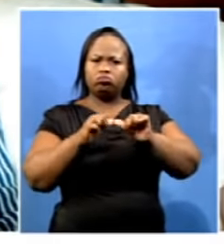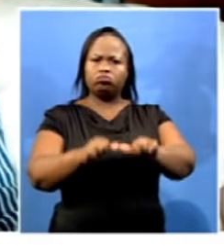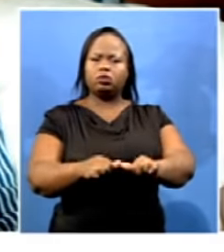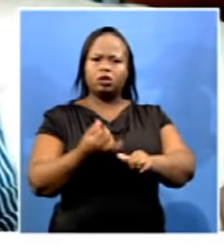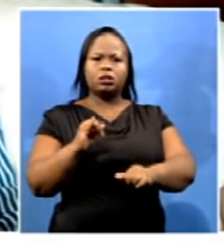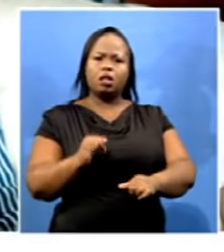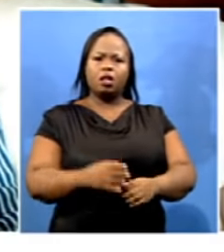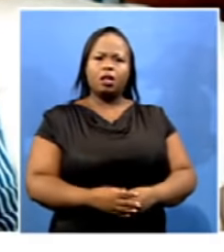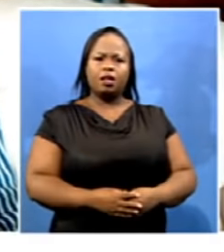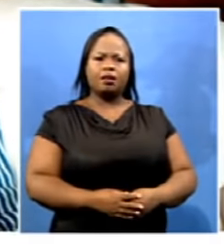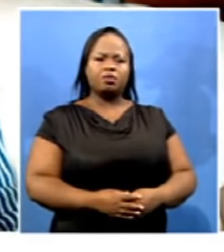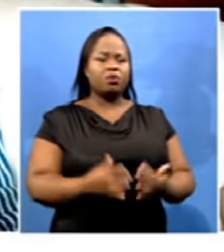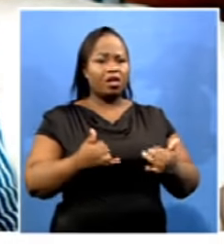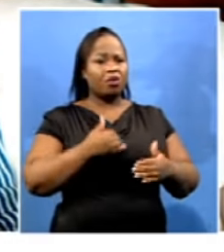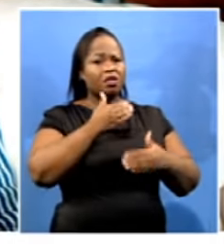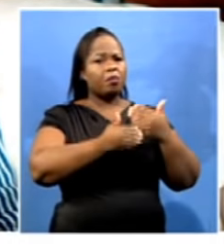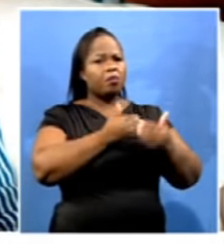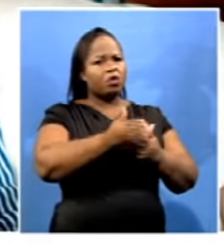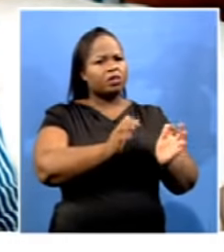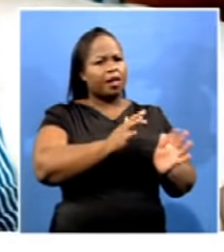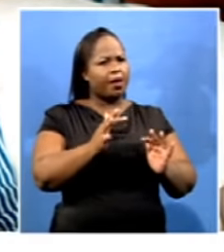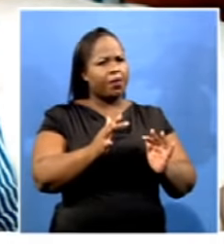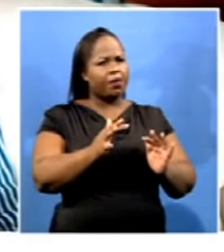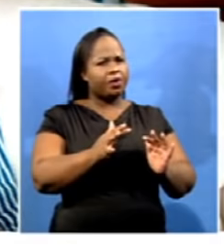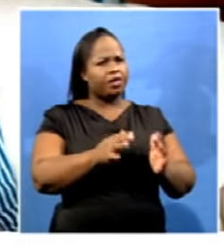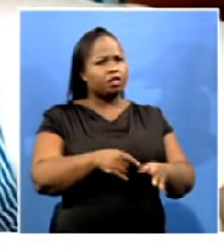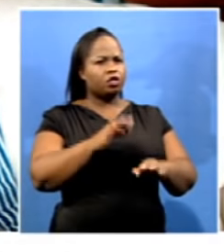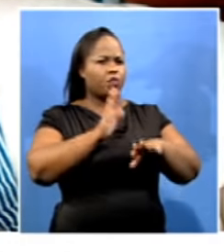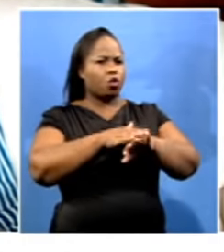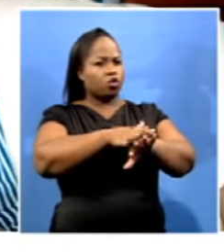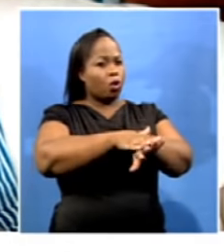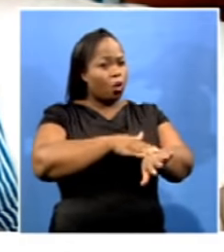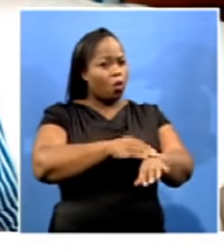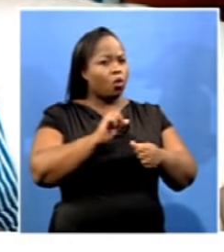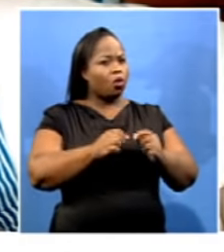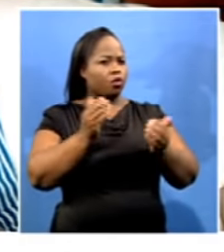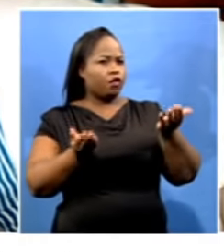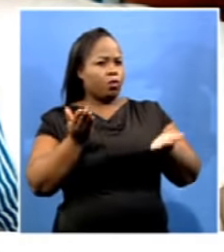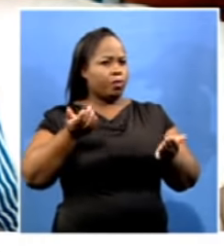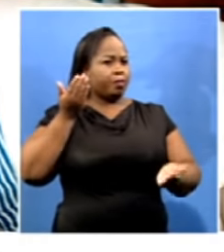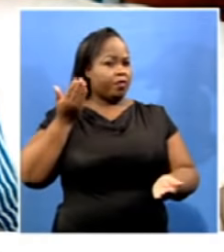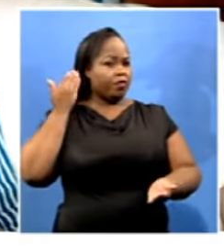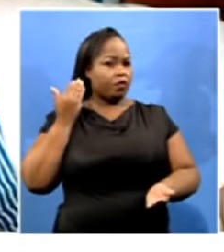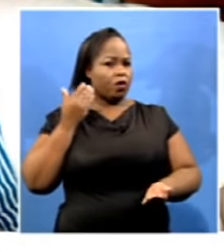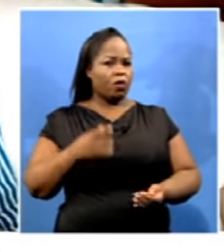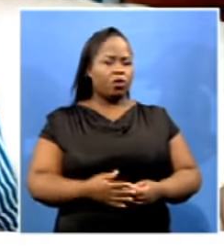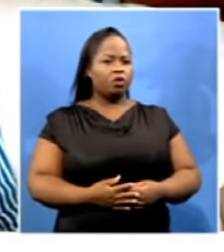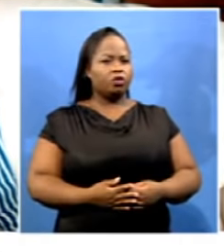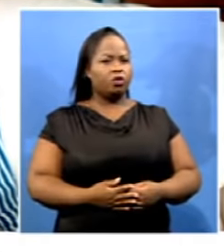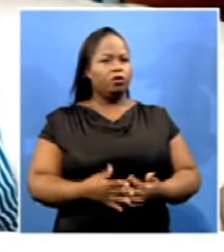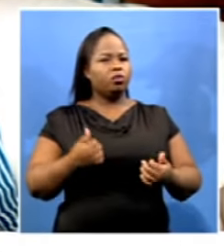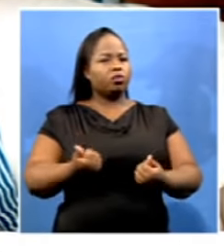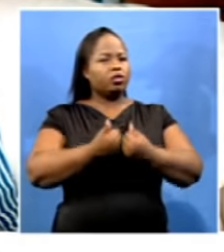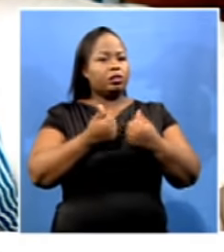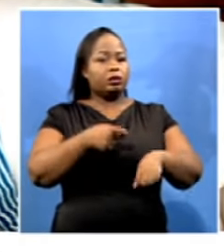time, but has it slowed the process down for you? Is it as it was before? But talk to us about what it has been like in these